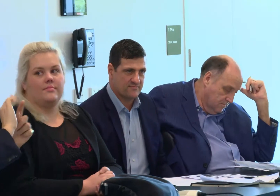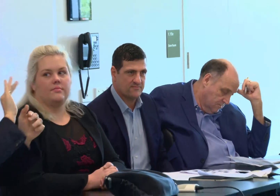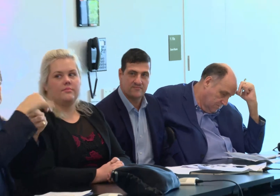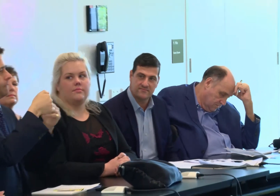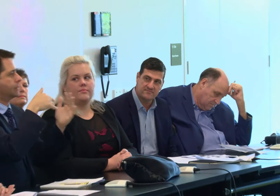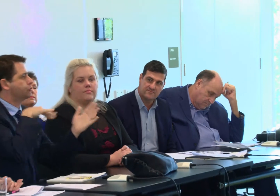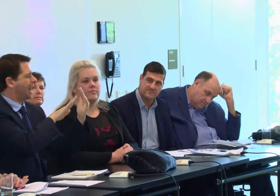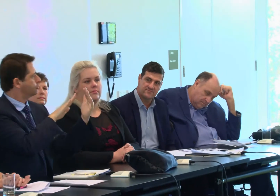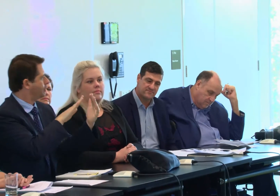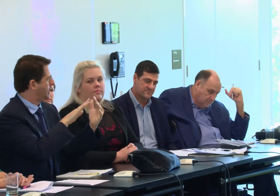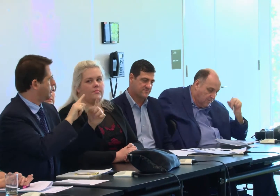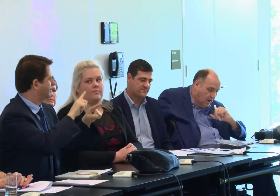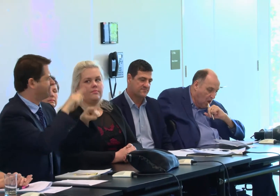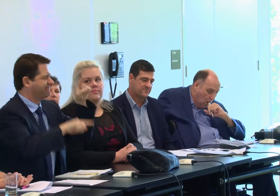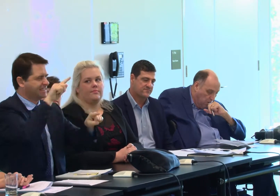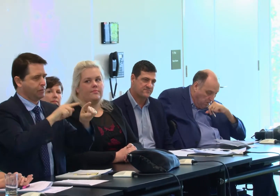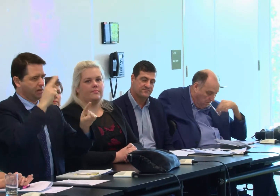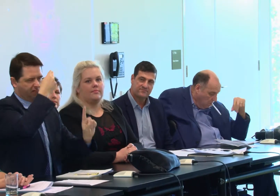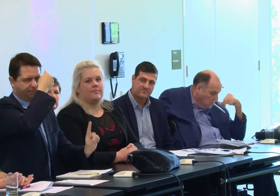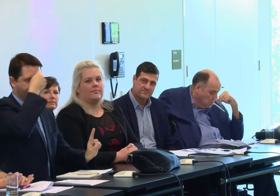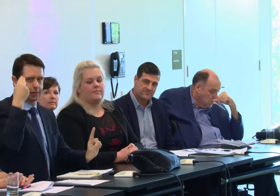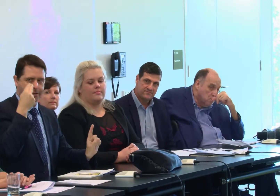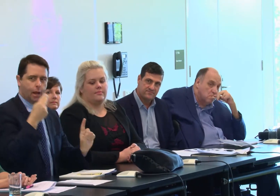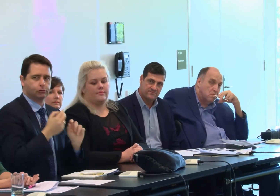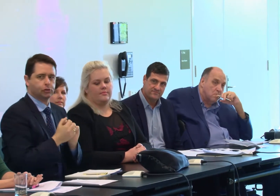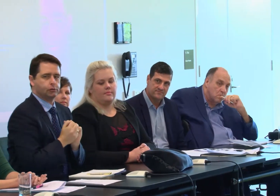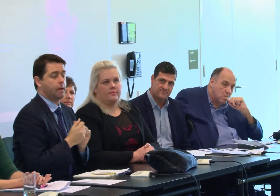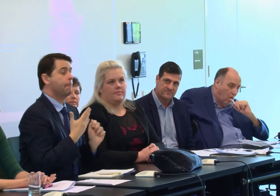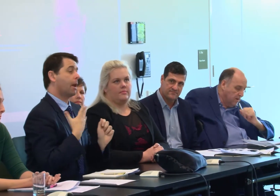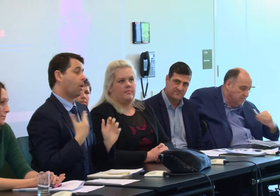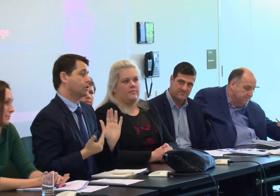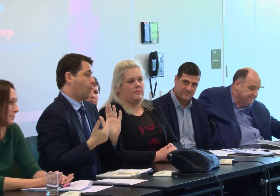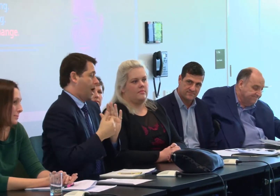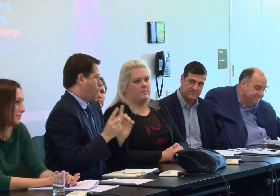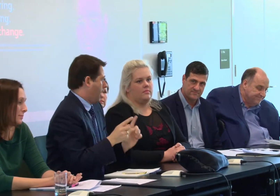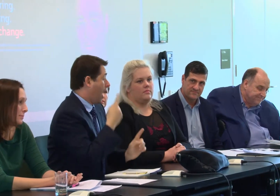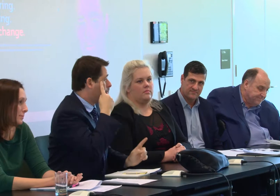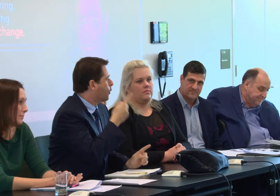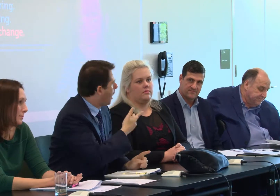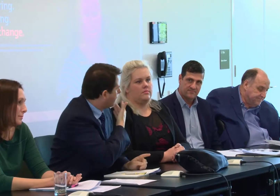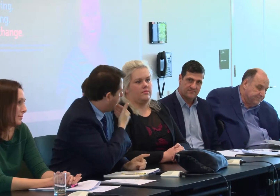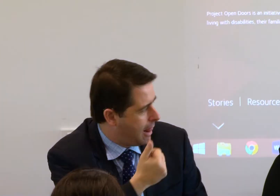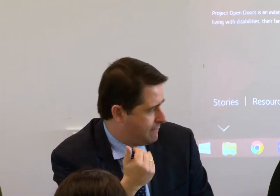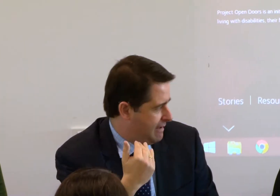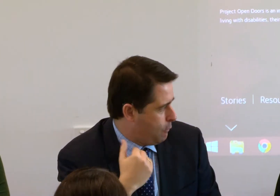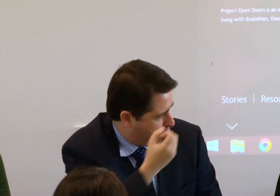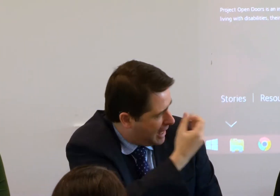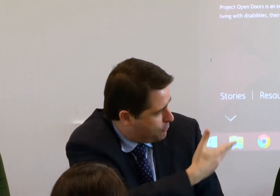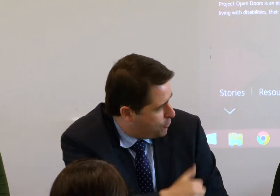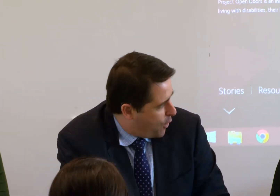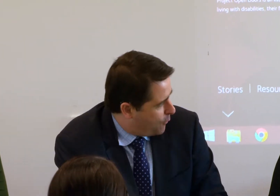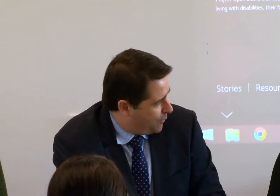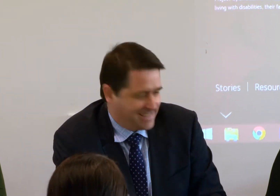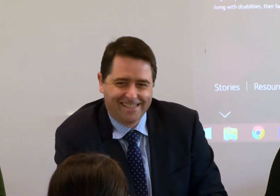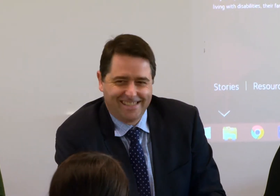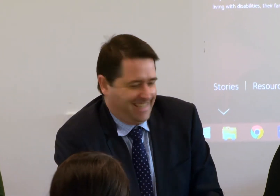Thank you very much, Brett, for those excellent points you made about challenging the various labels and stereotypes that exist. And I guess I would like to add that